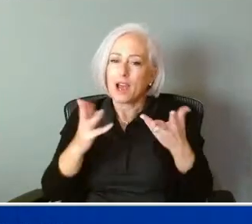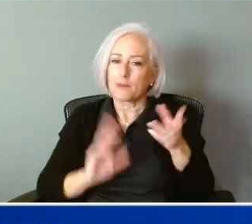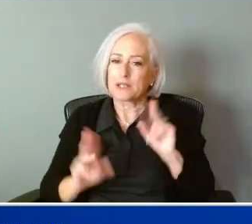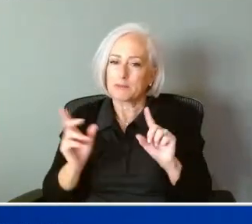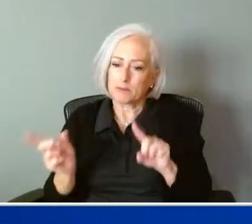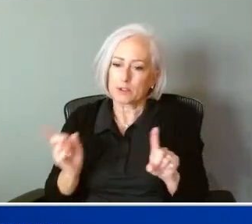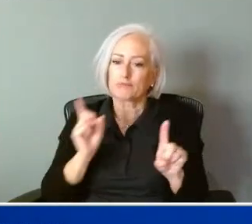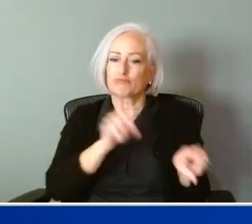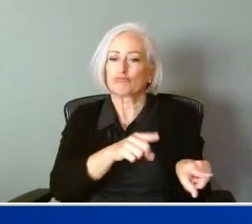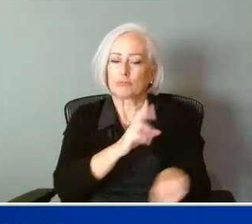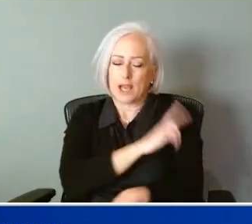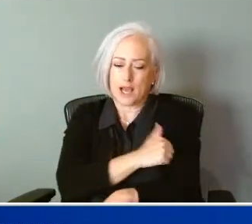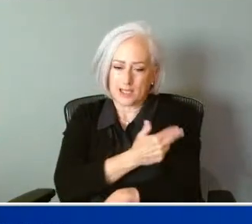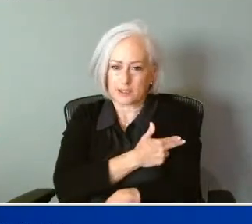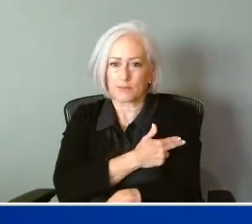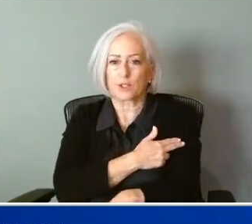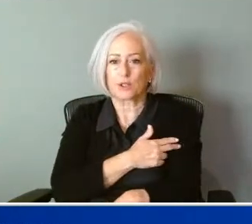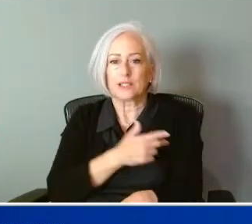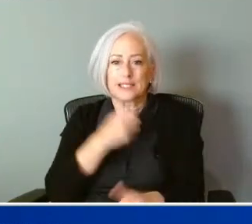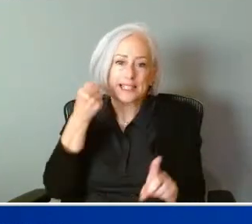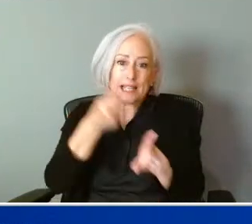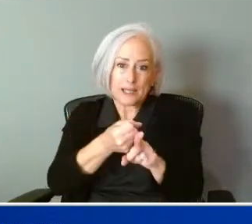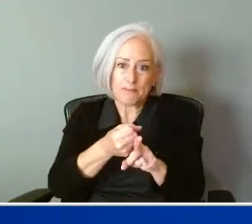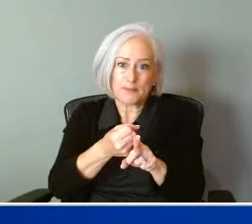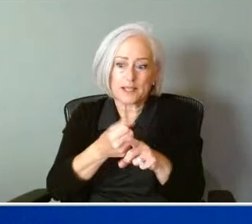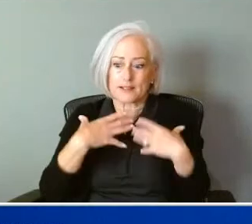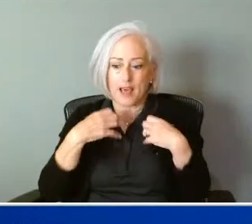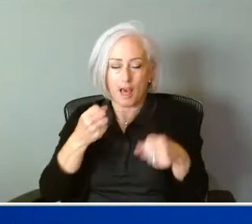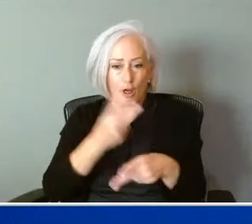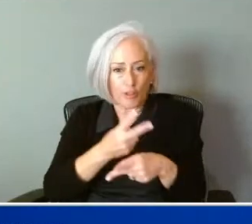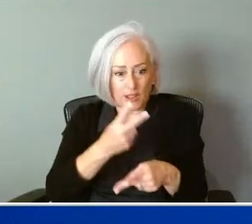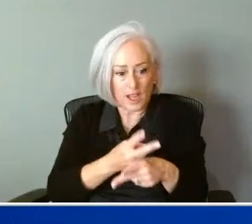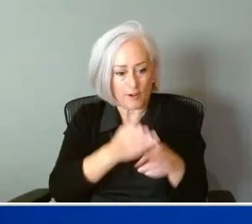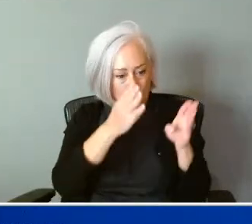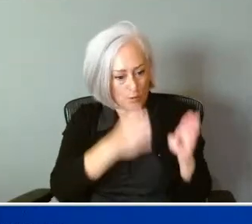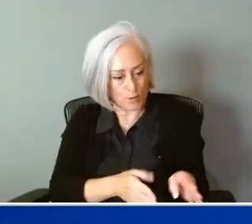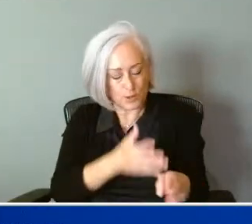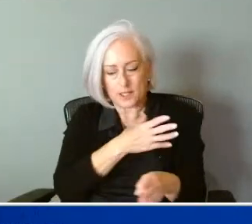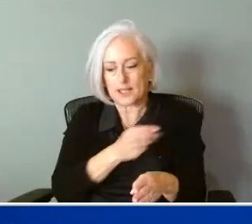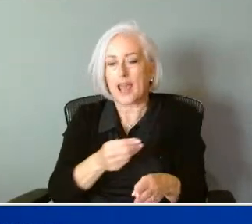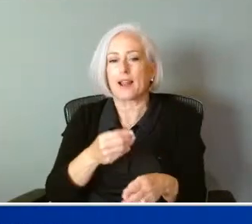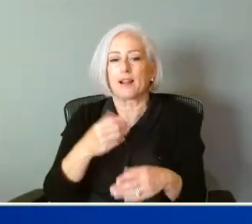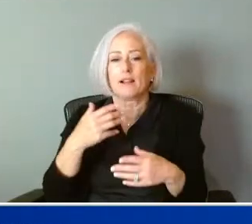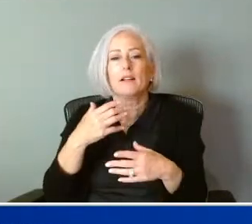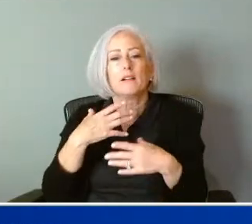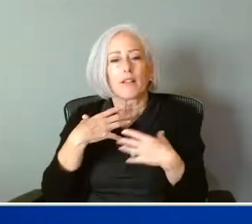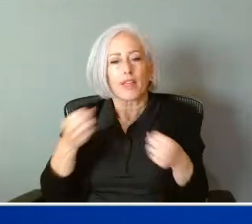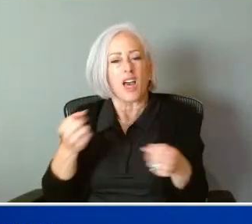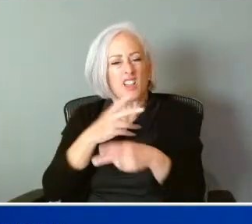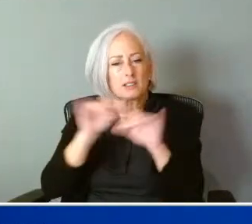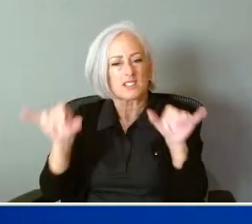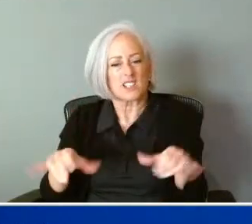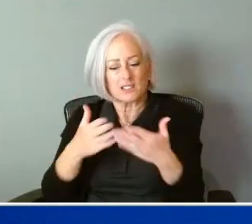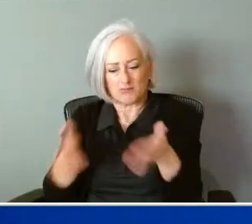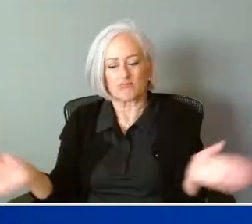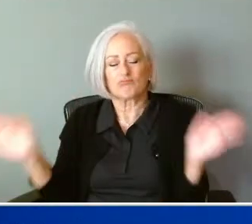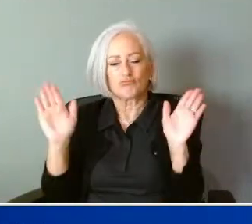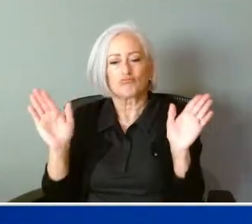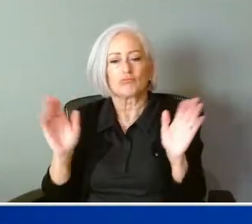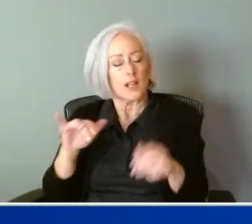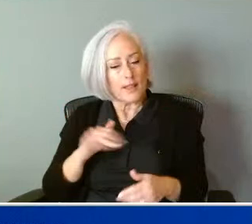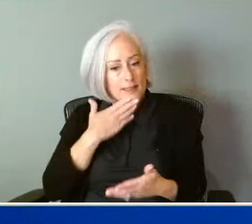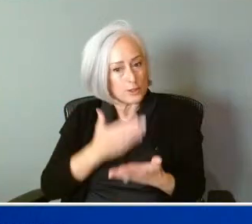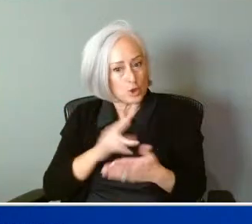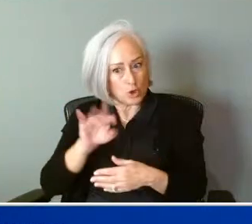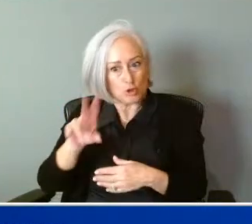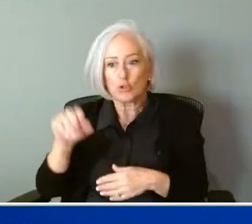impacts healthcare. It impacts healthcare to that person, but it impacts healthcare across the health system as well. So overall, it is good news. It's much better than it was. We